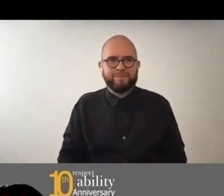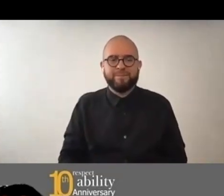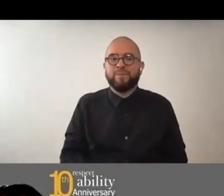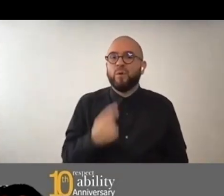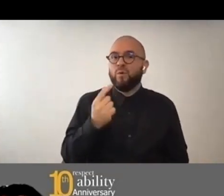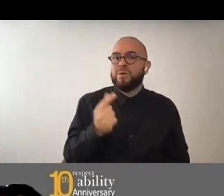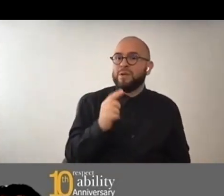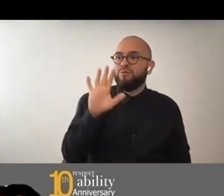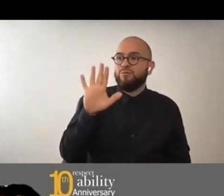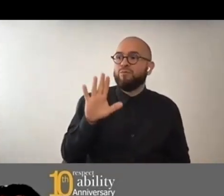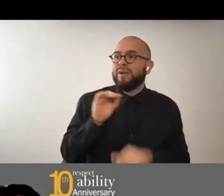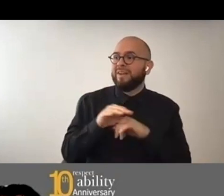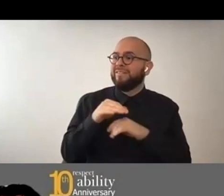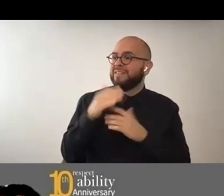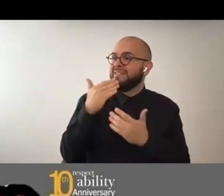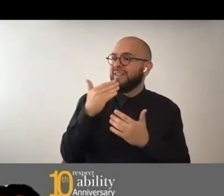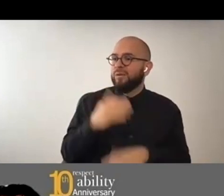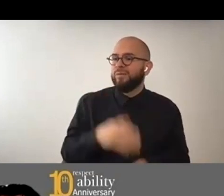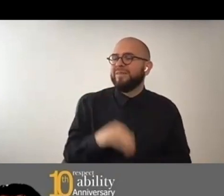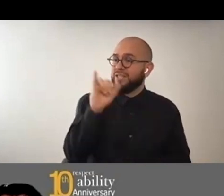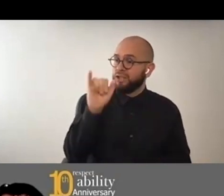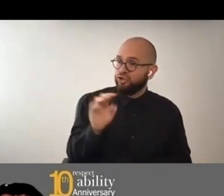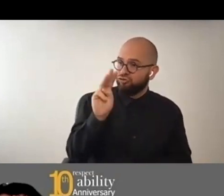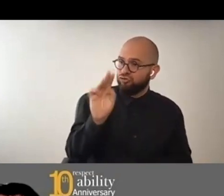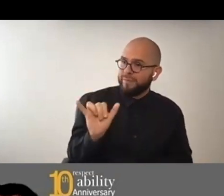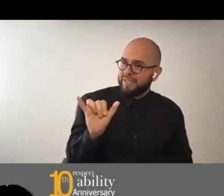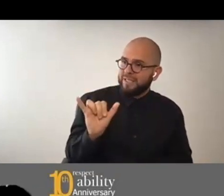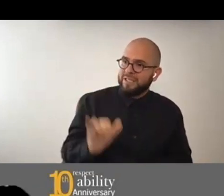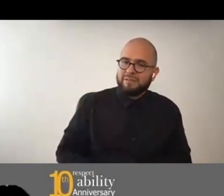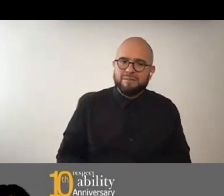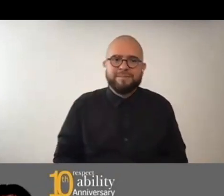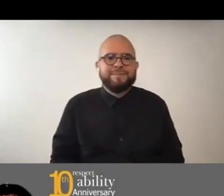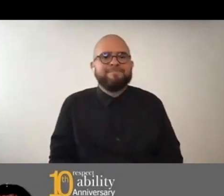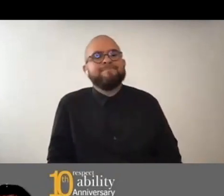much, Stacy. Jimmy. I